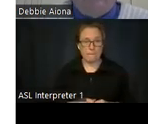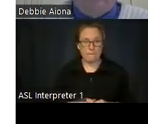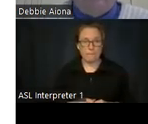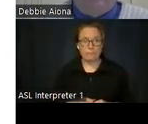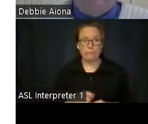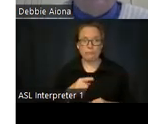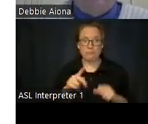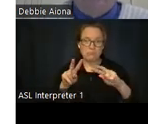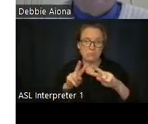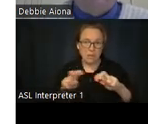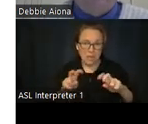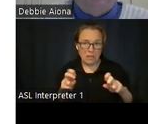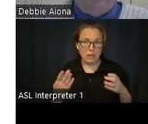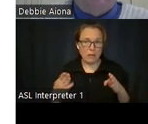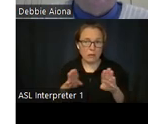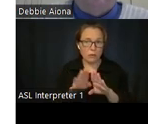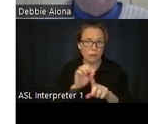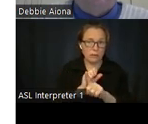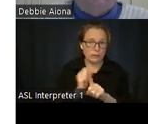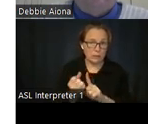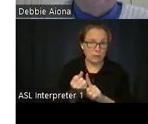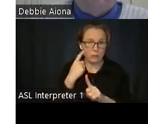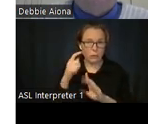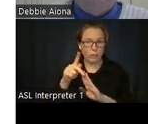Analysis of closed cases for policy implications.